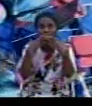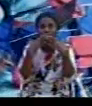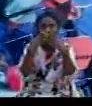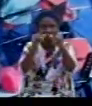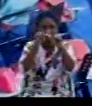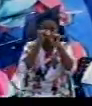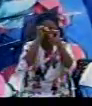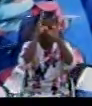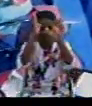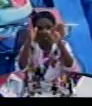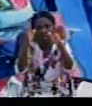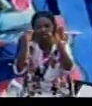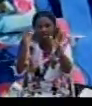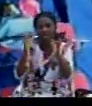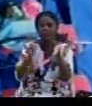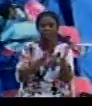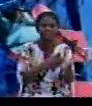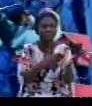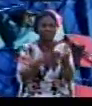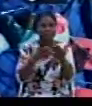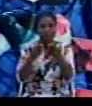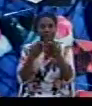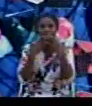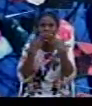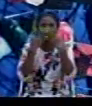Oshé, ba, ba, Oshé.